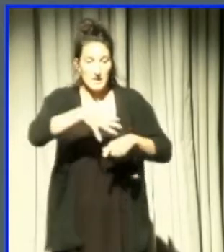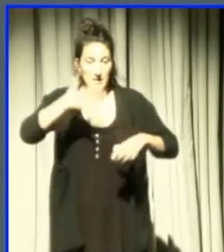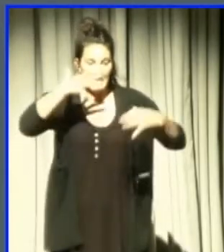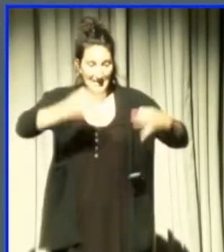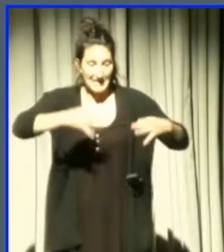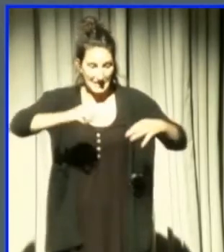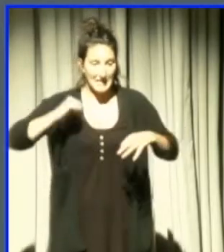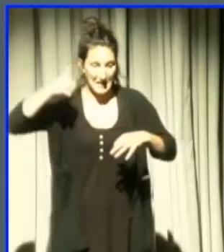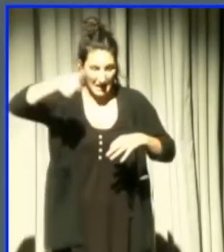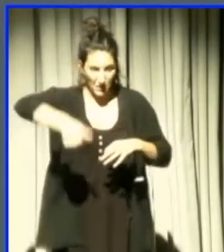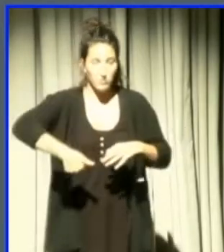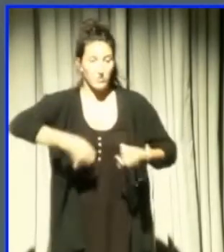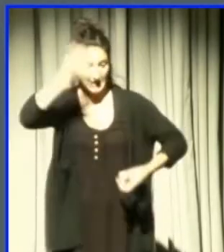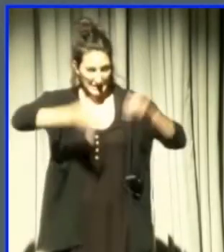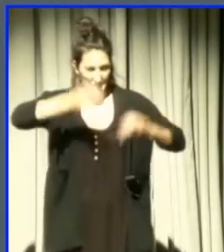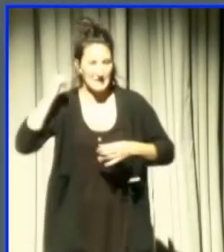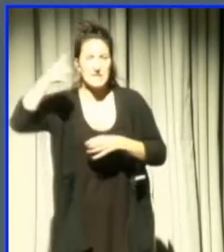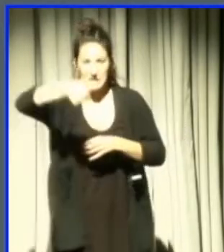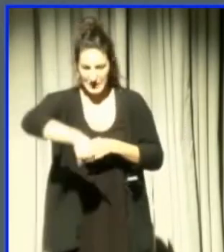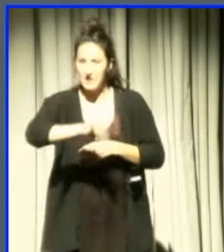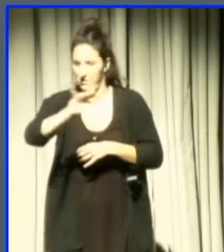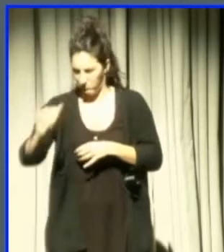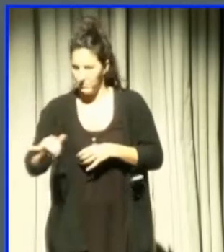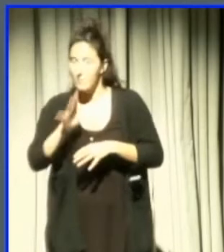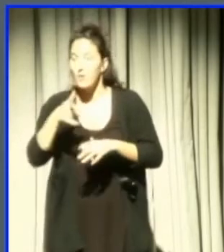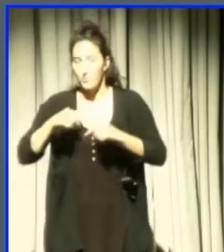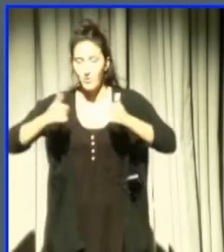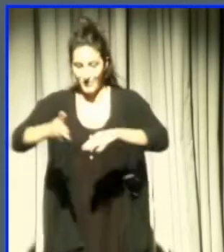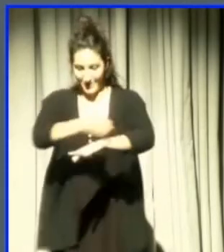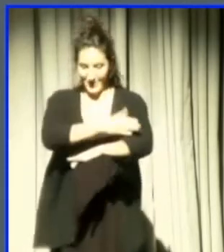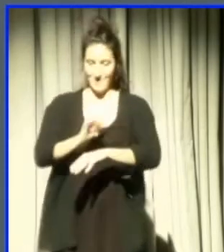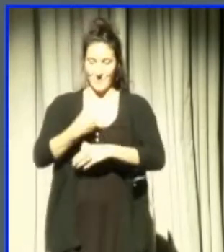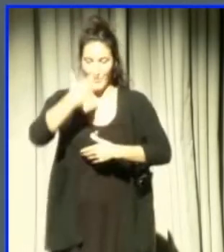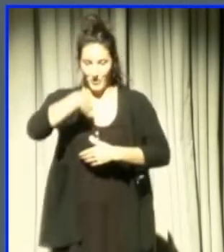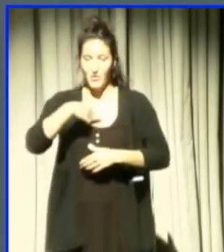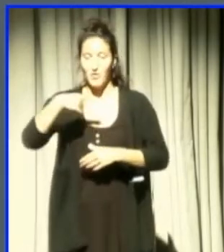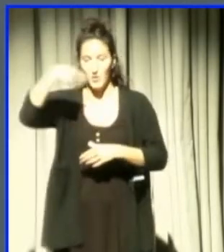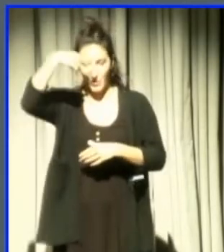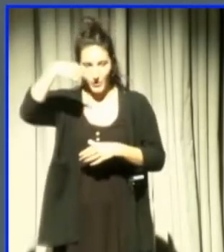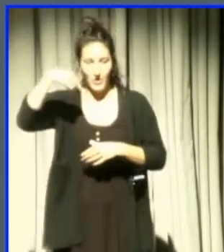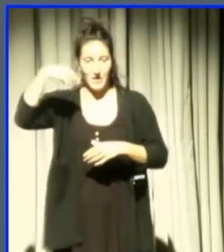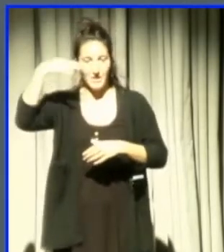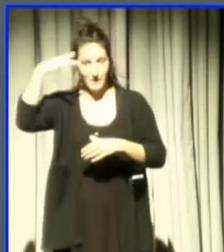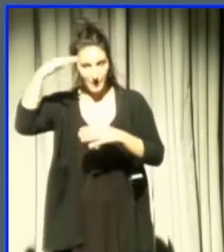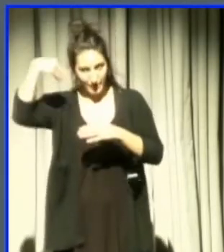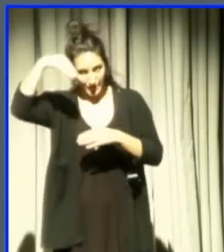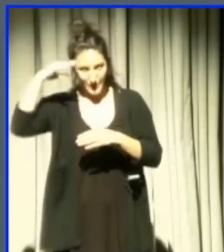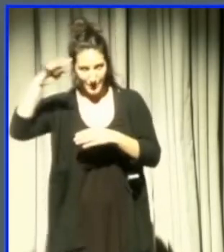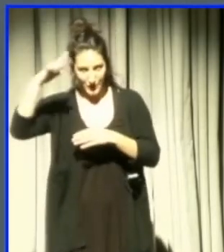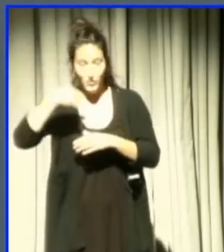started. So this is me. So I hold a PhD in philosophy. So I'm no engineer here, but I